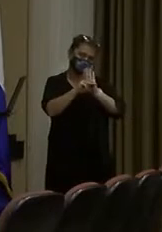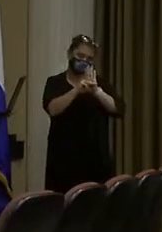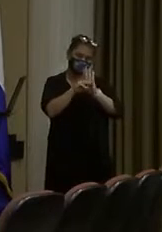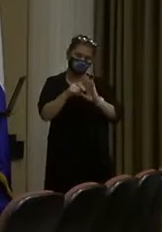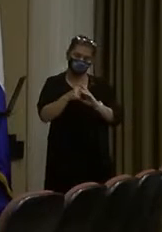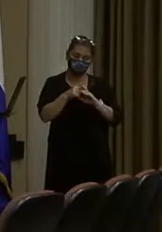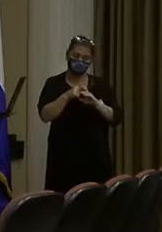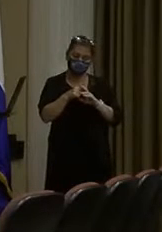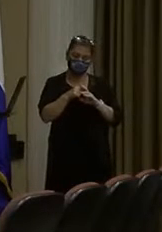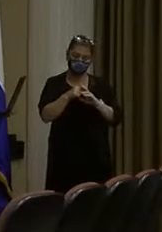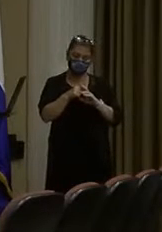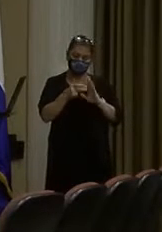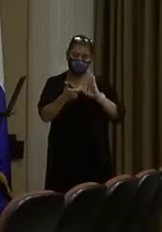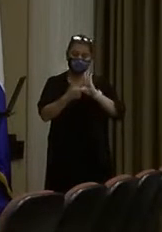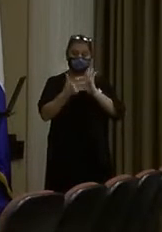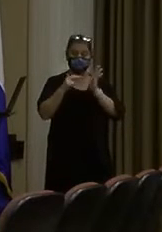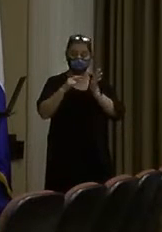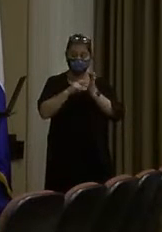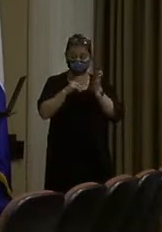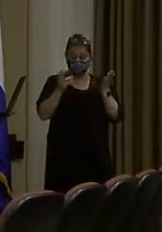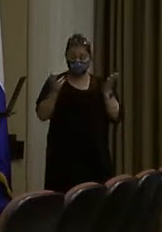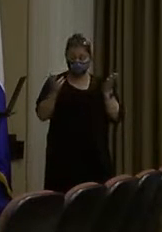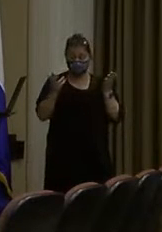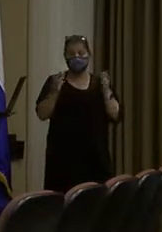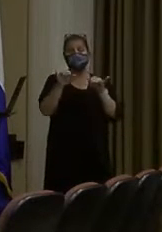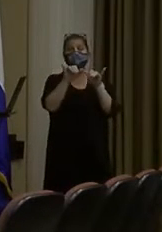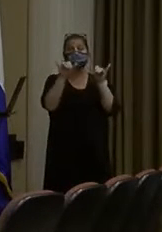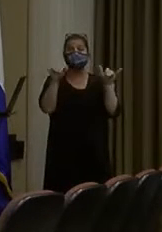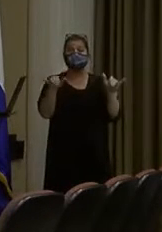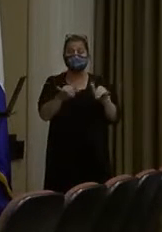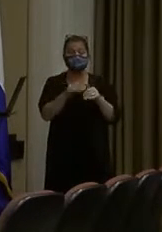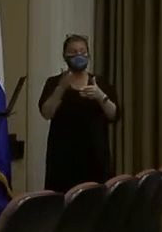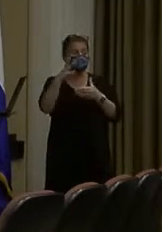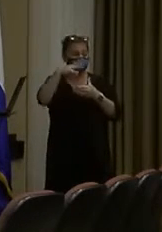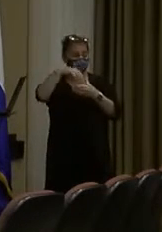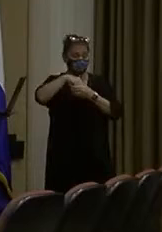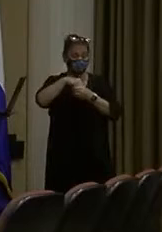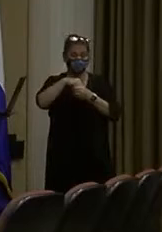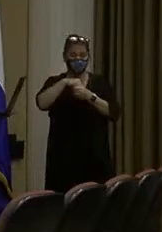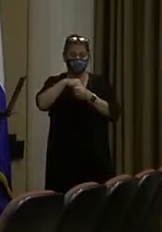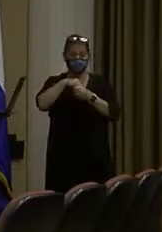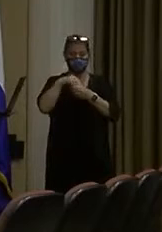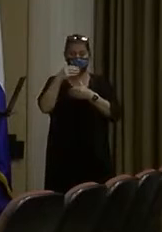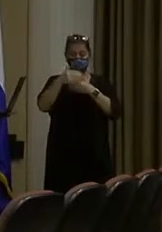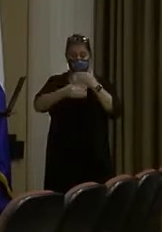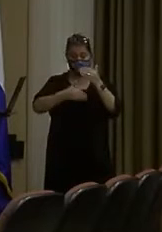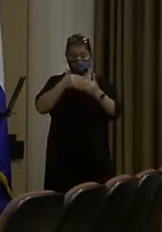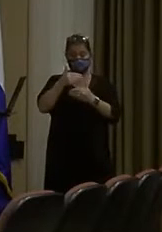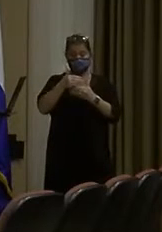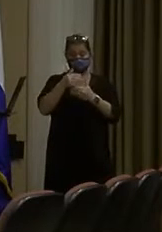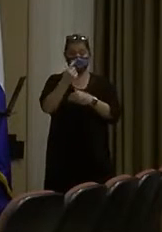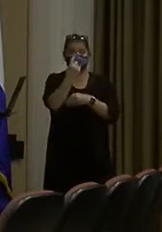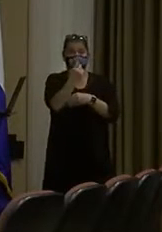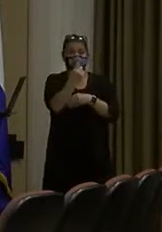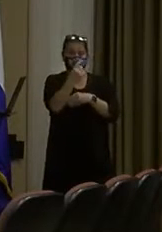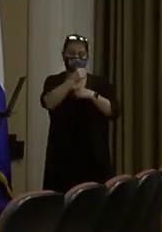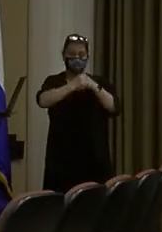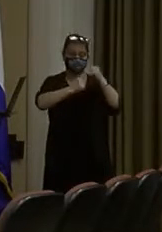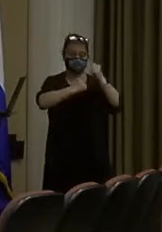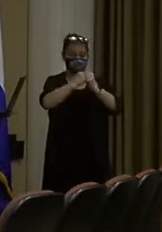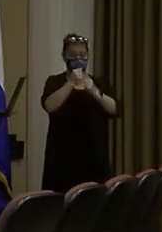health. I define it as, the system, as involving the systematic process of 1,